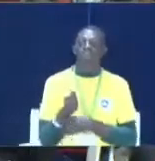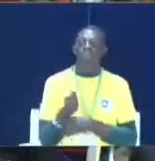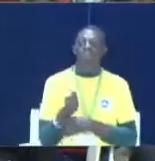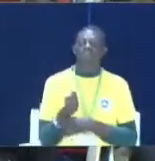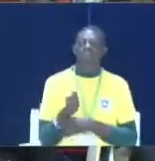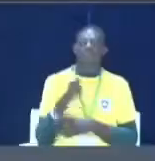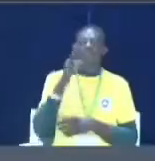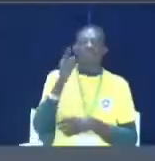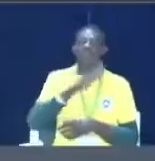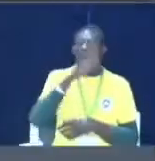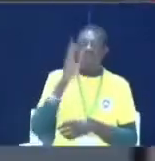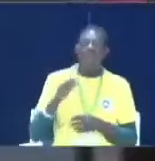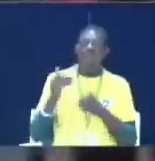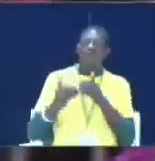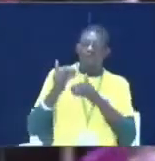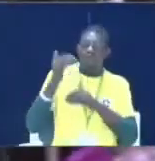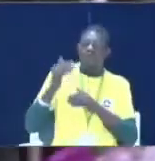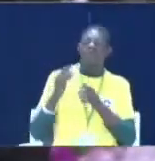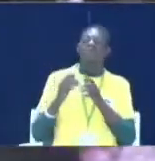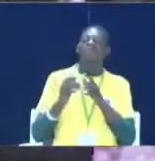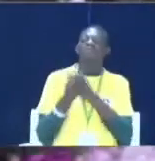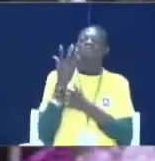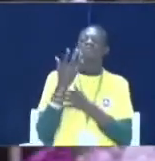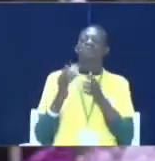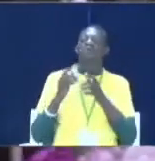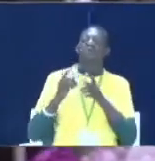You will never grow beyond your capacity.